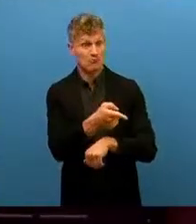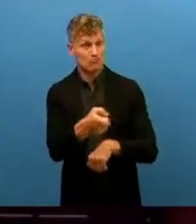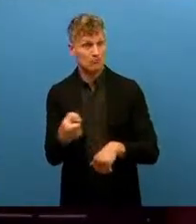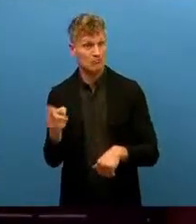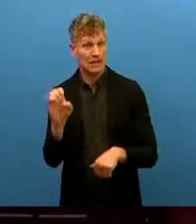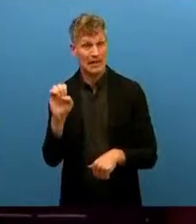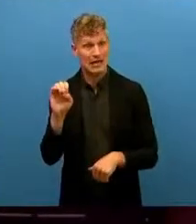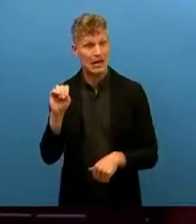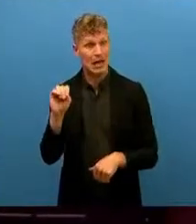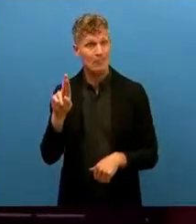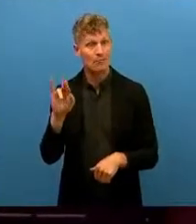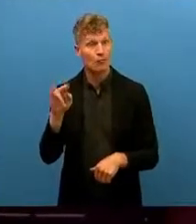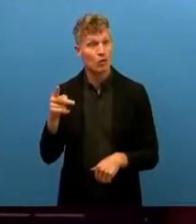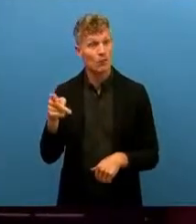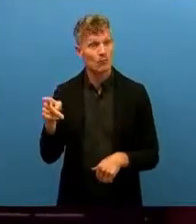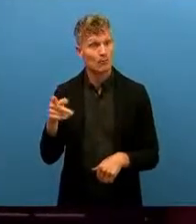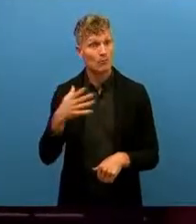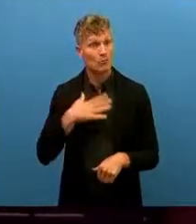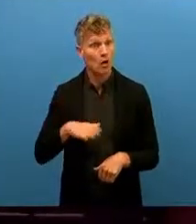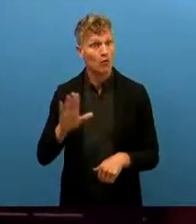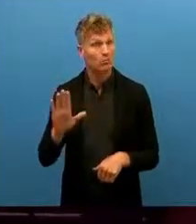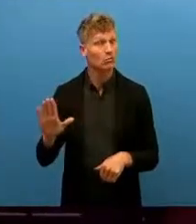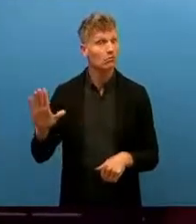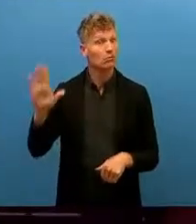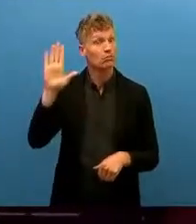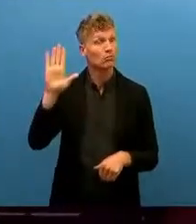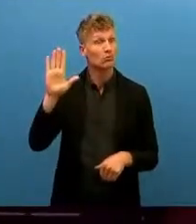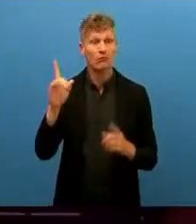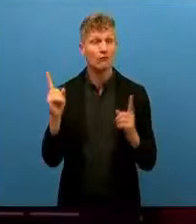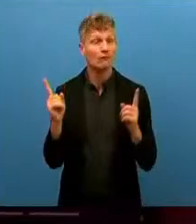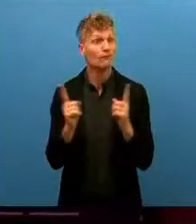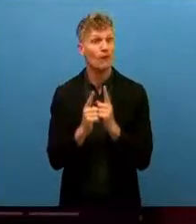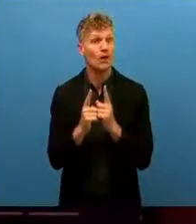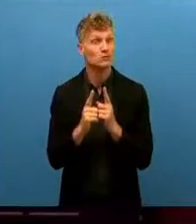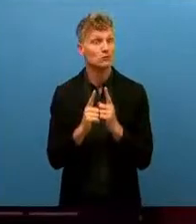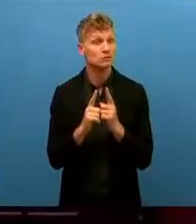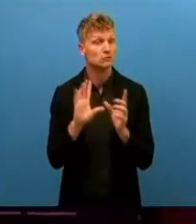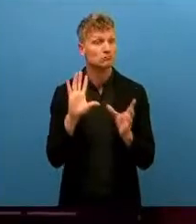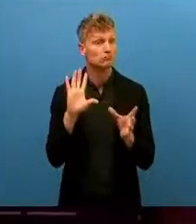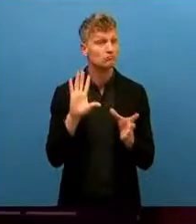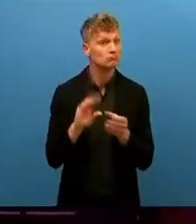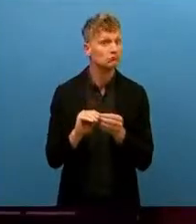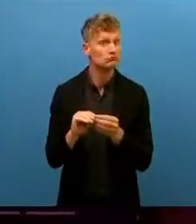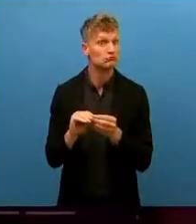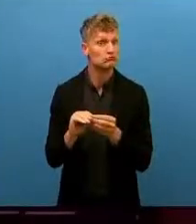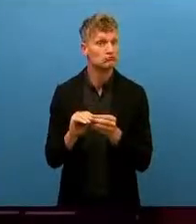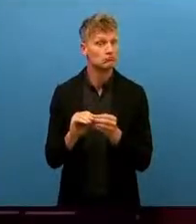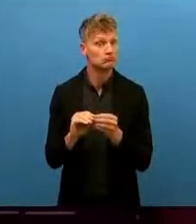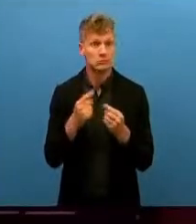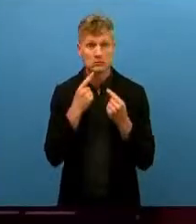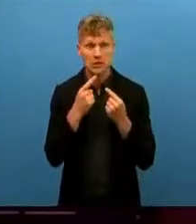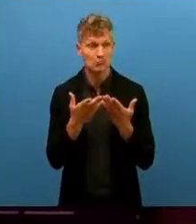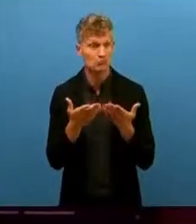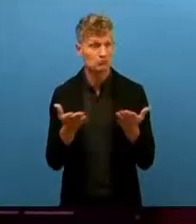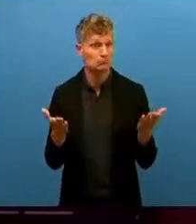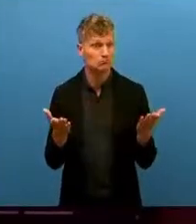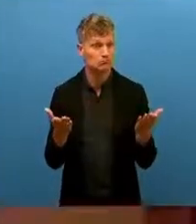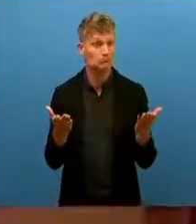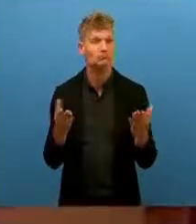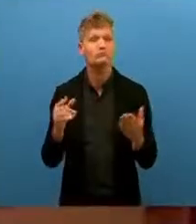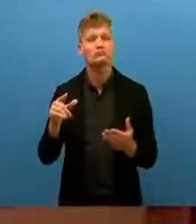expert mechanism would like to make any quick concluding remarks. Cheryl?